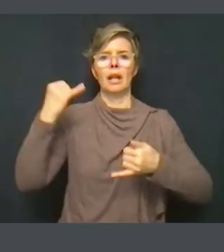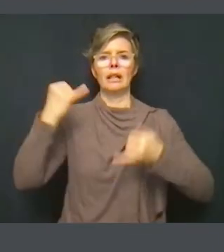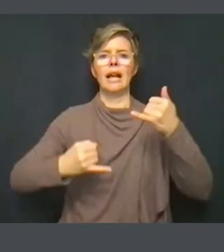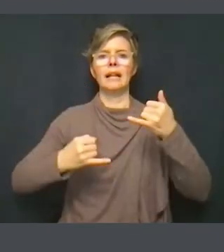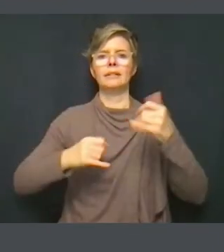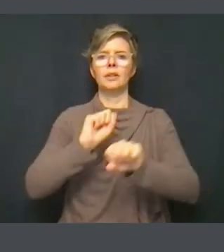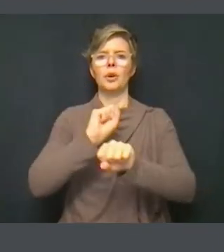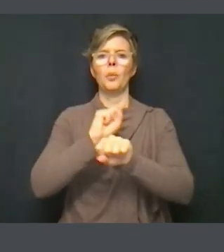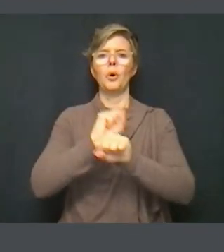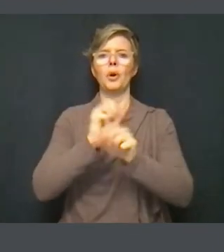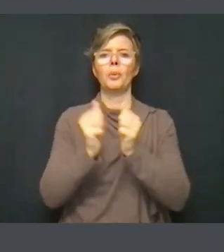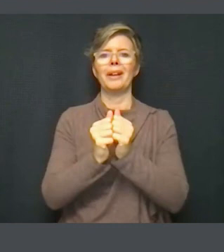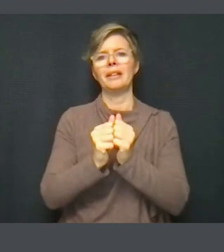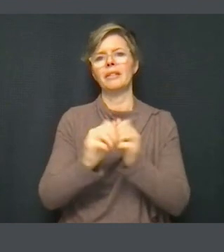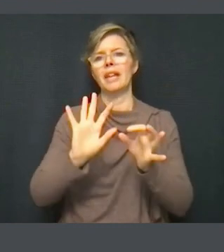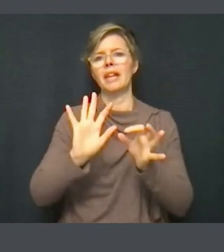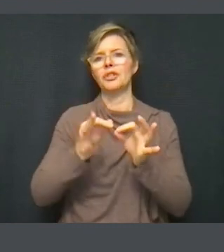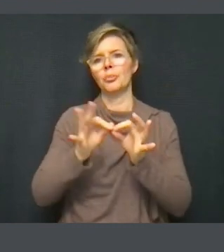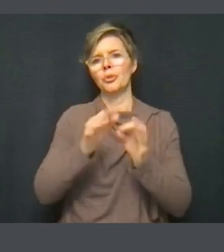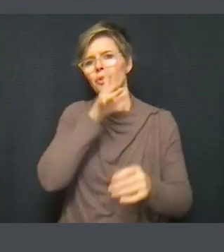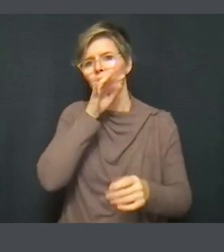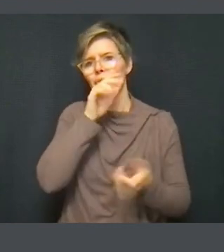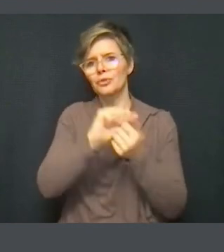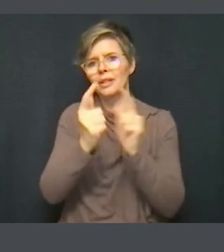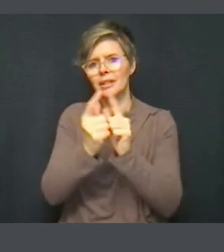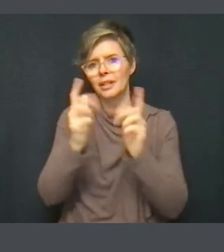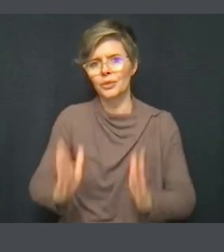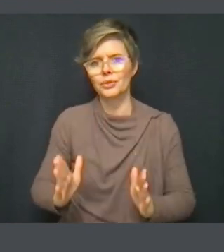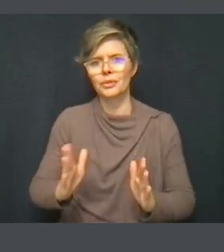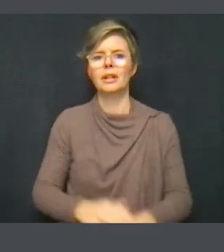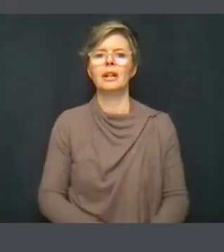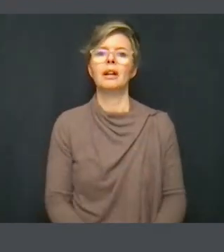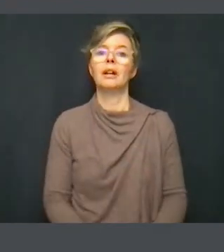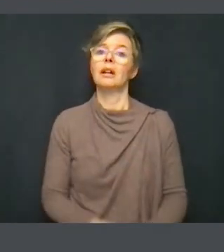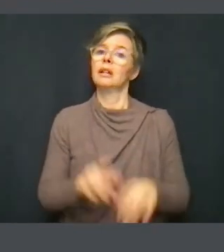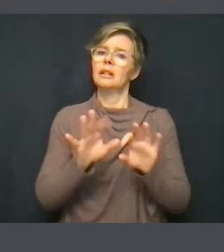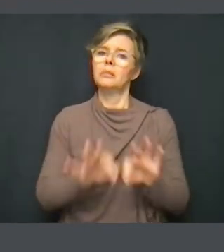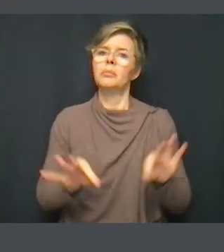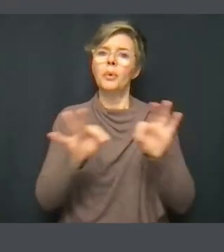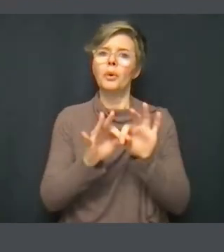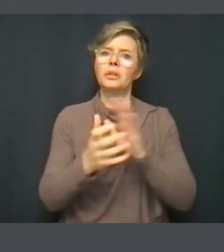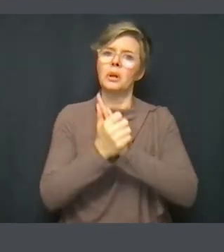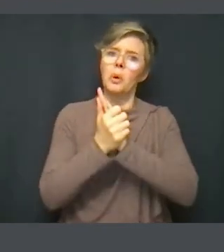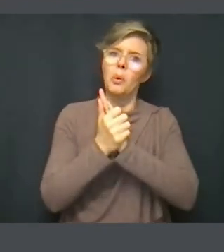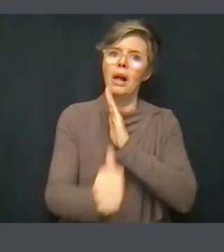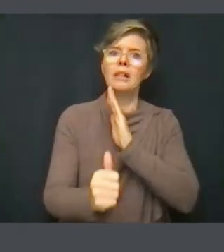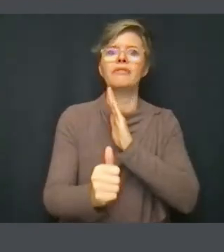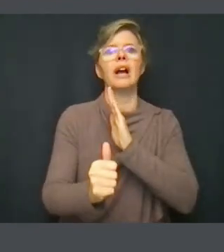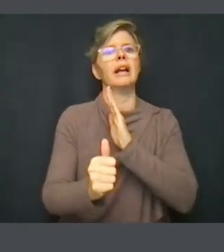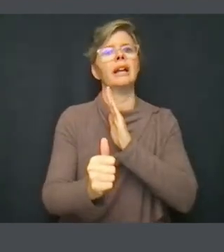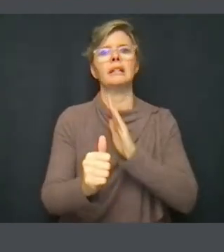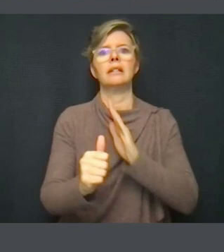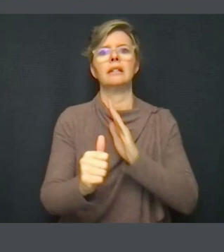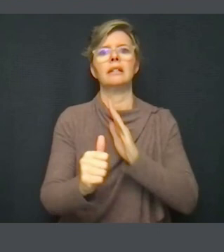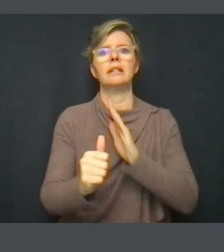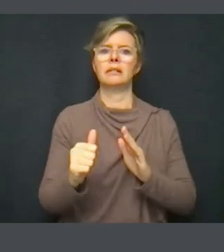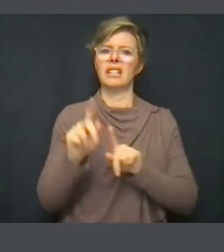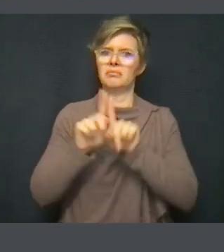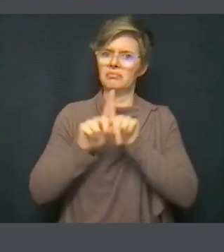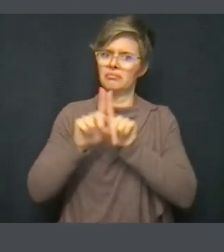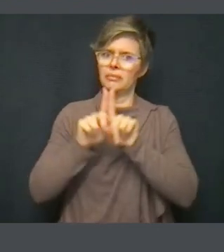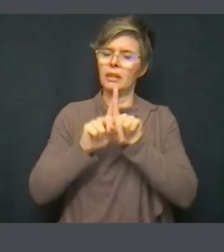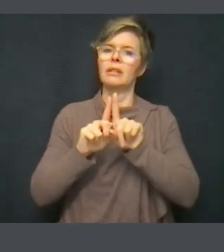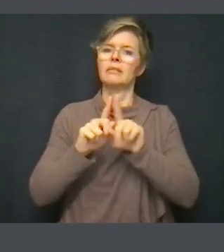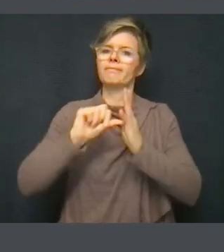interpreters. I have qualified interpreter and with a little asterisk because the definition of that is